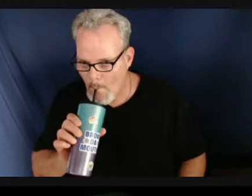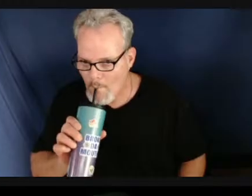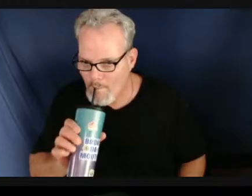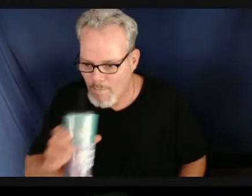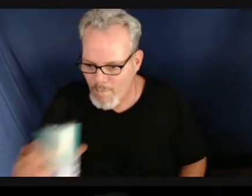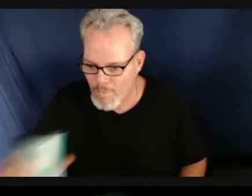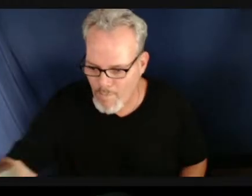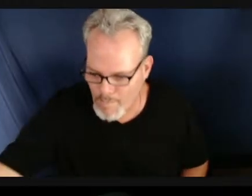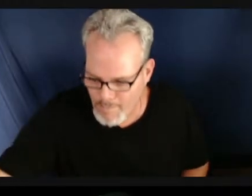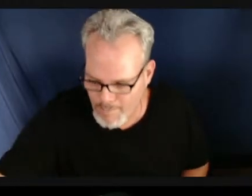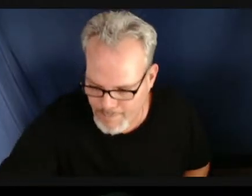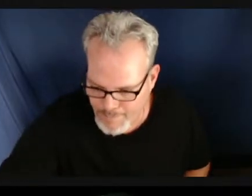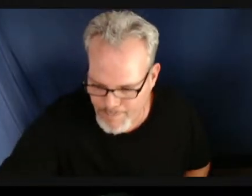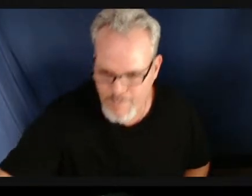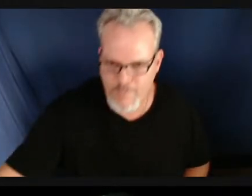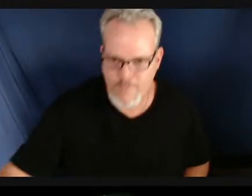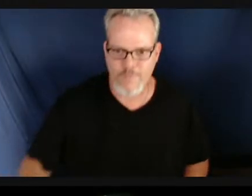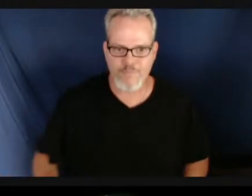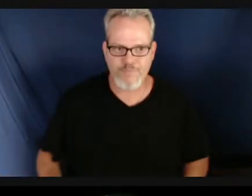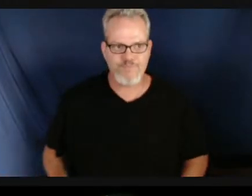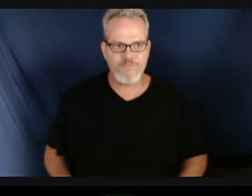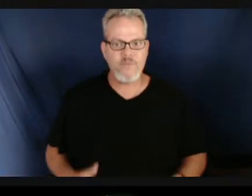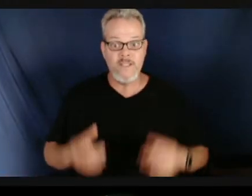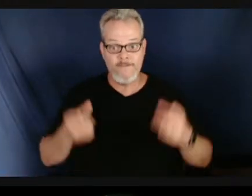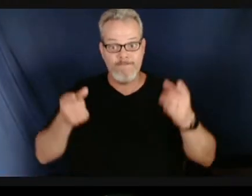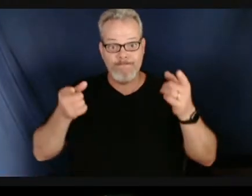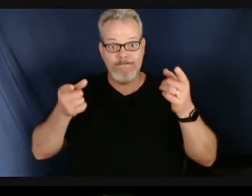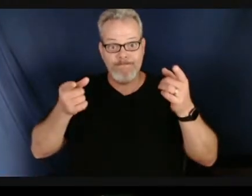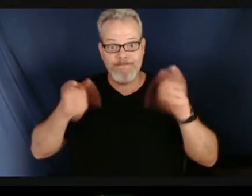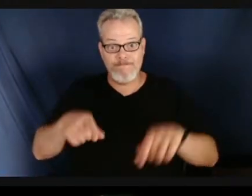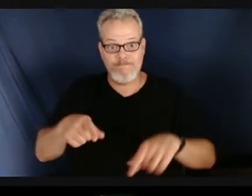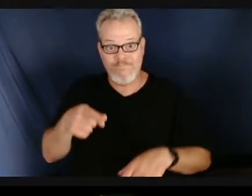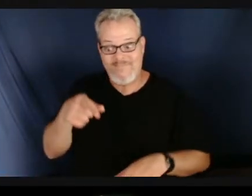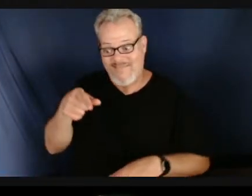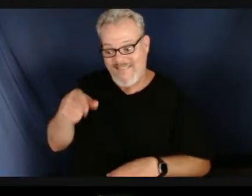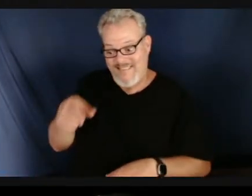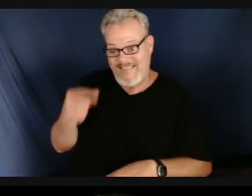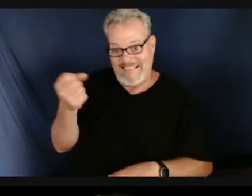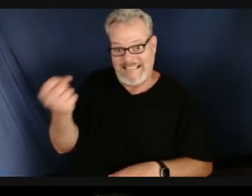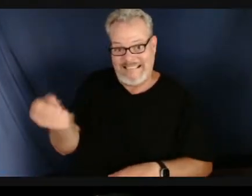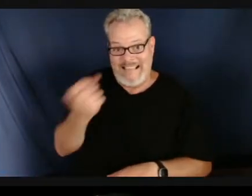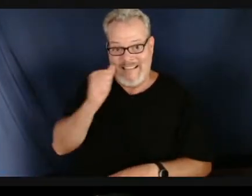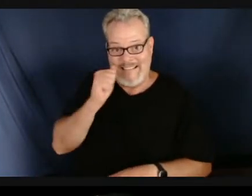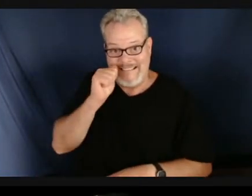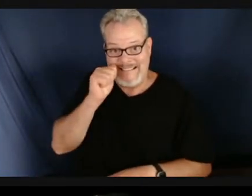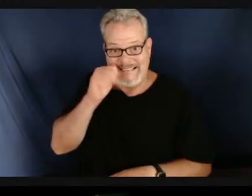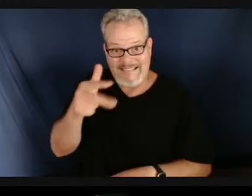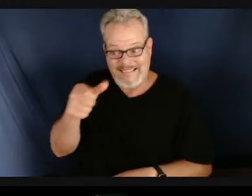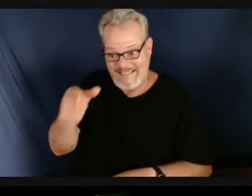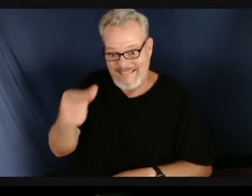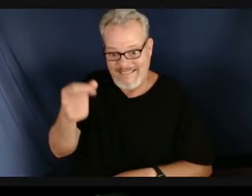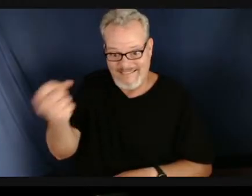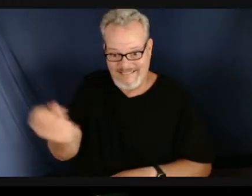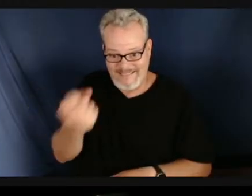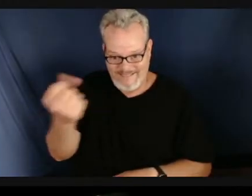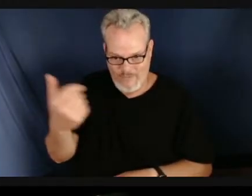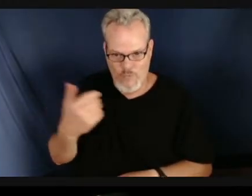All right. So yeah, happening this Saturday as well in Pahoa. We have the Mikiki,